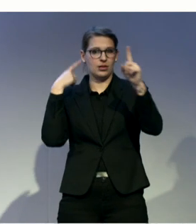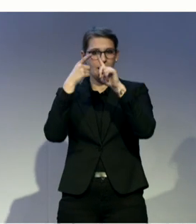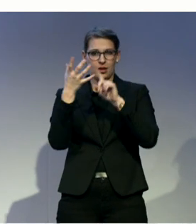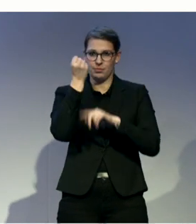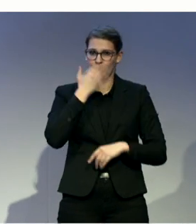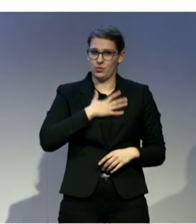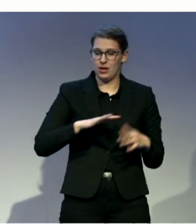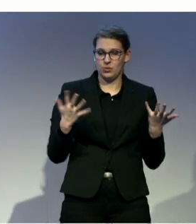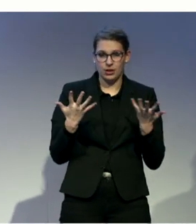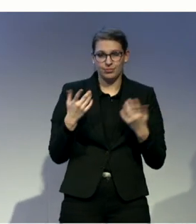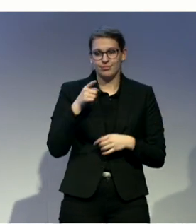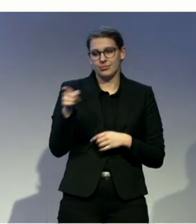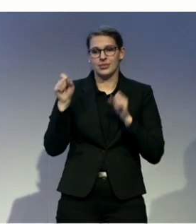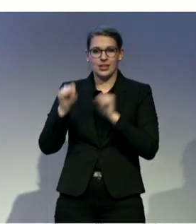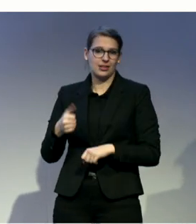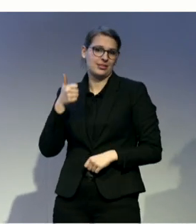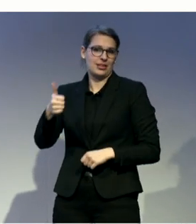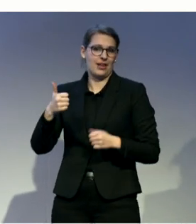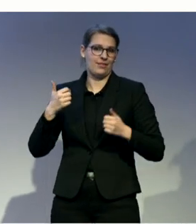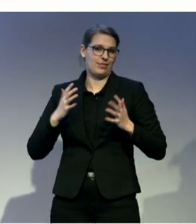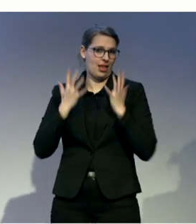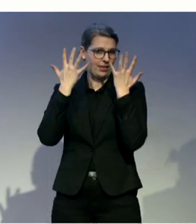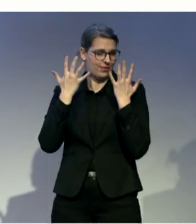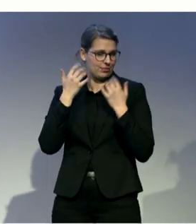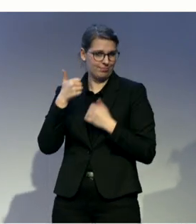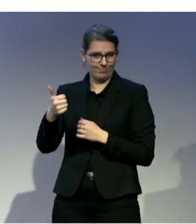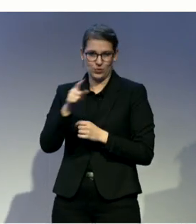from totally dependent living to fully